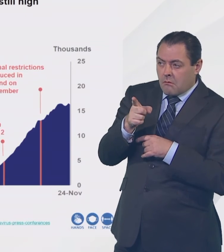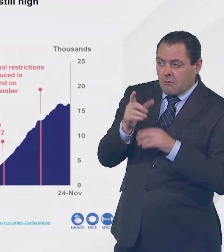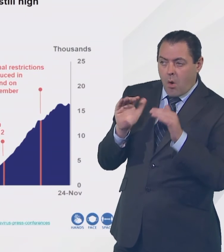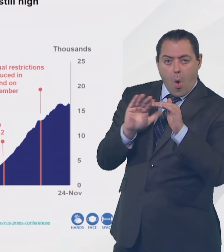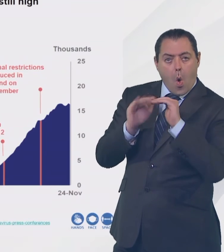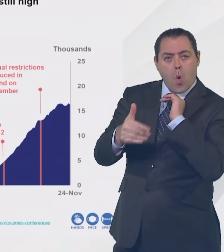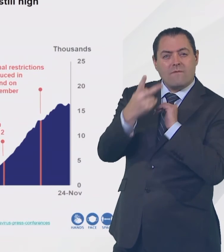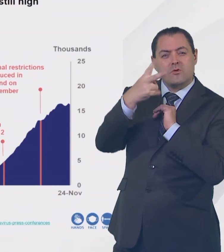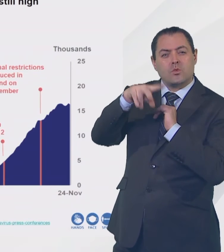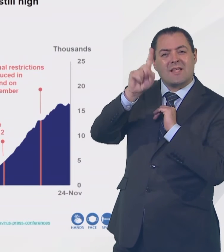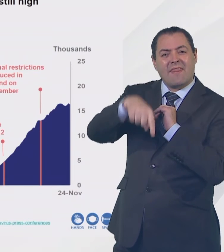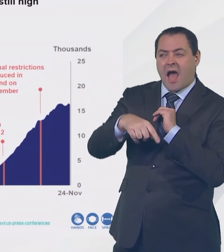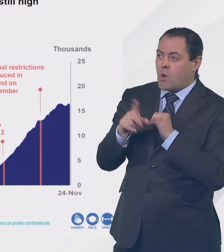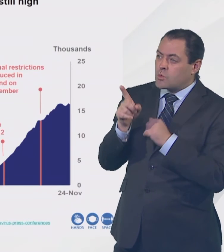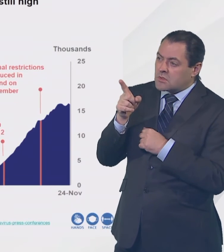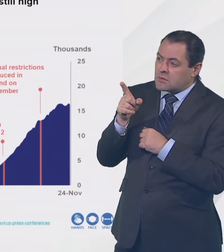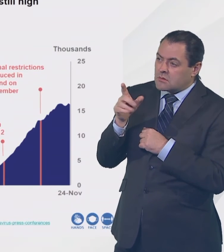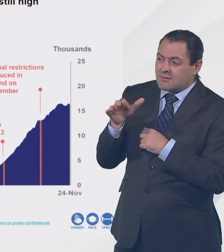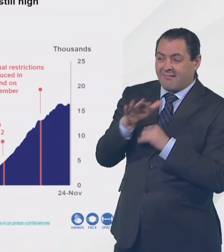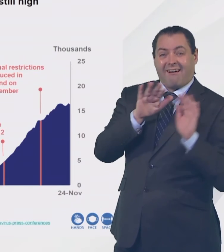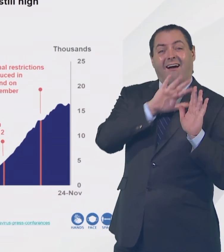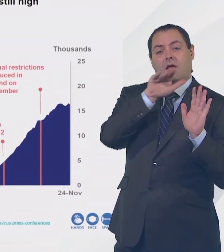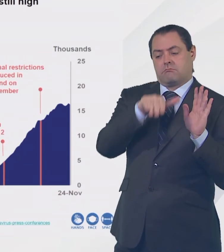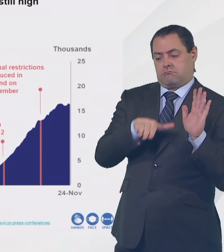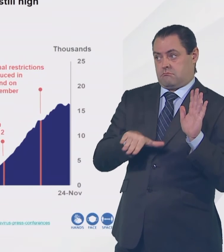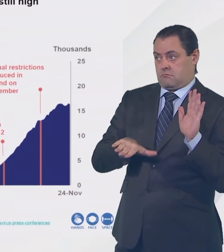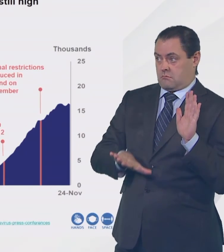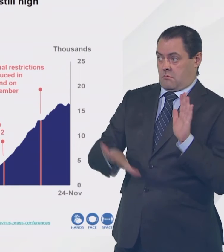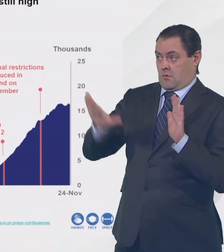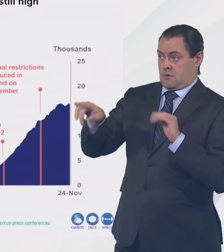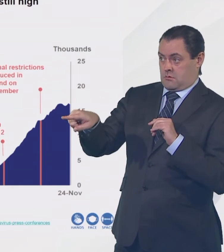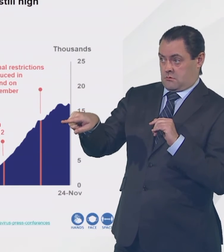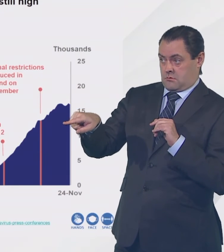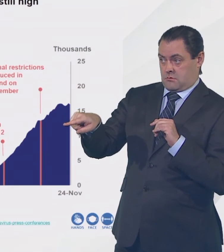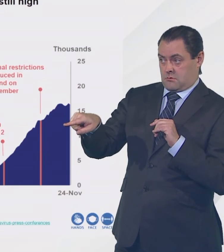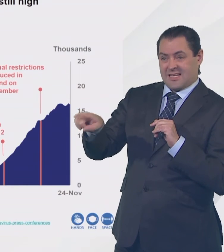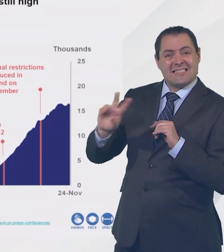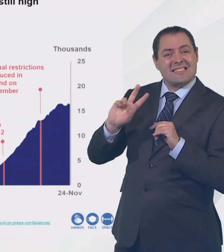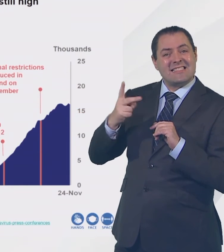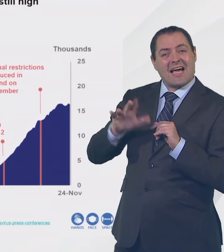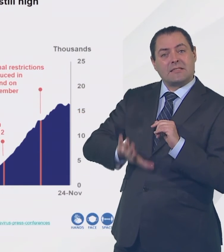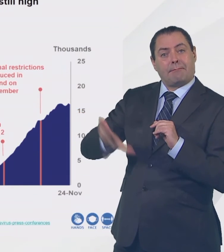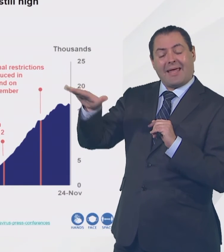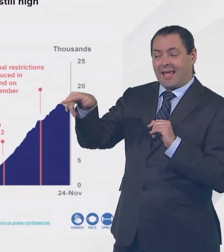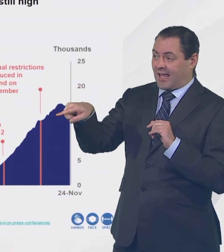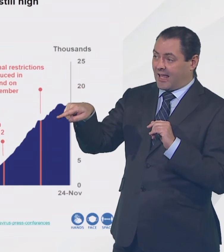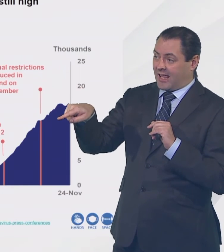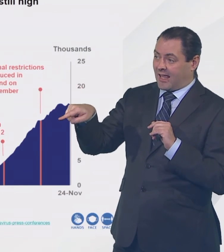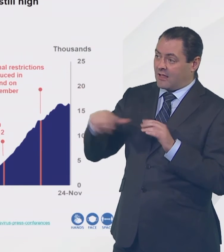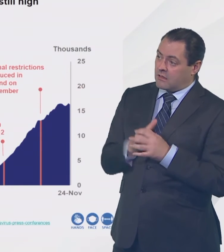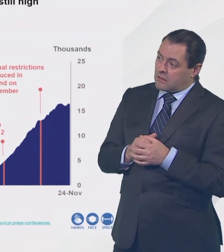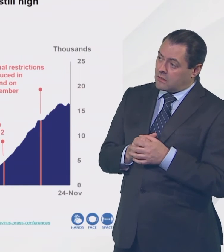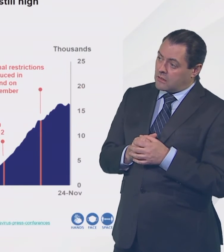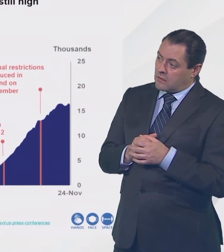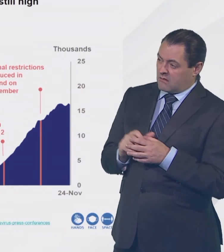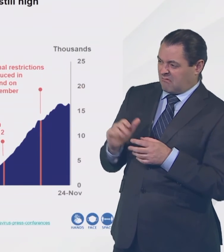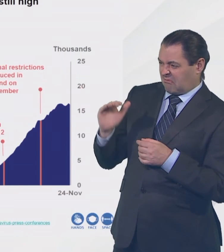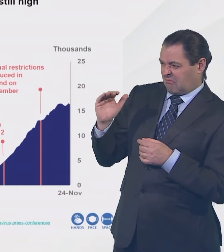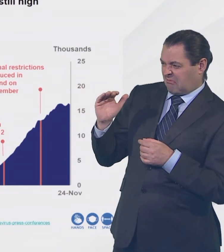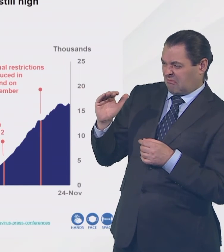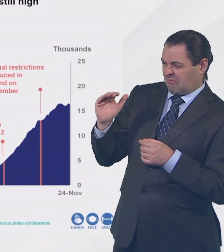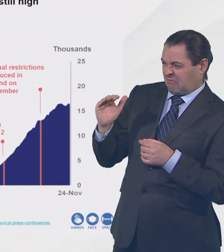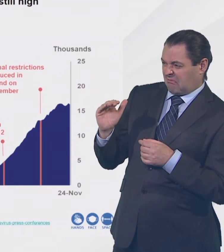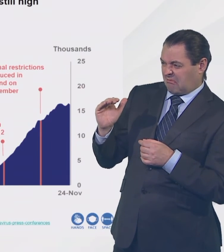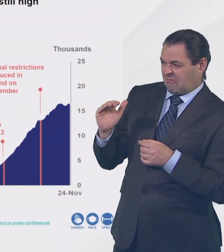hospital at the peak there. And then you can see the second peak that we're in now, and you can see that there's about 15,000 or